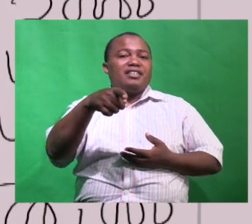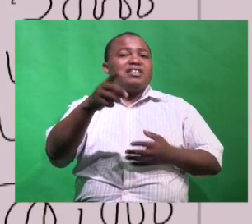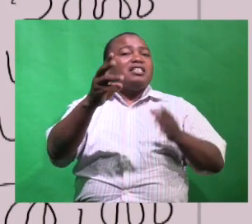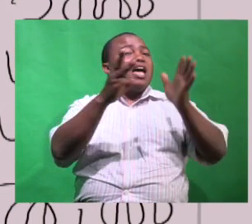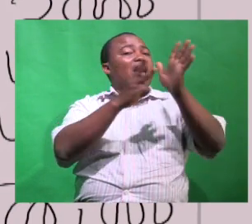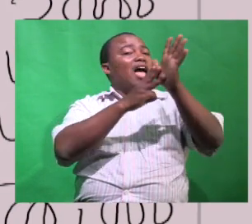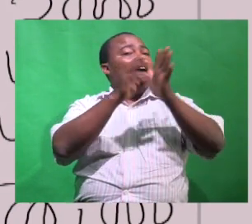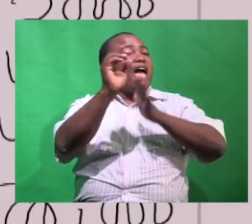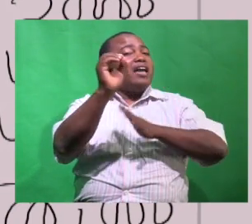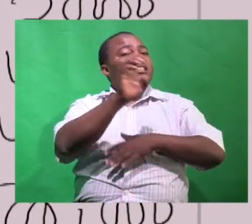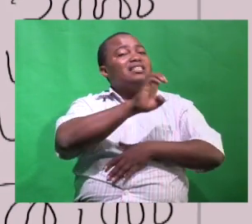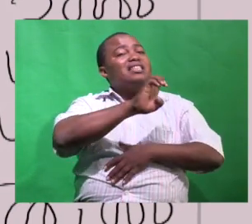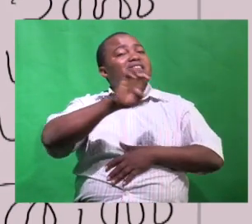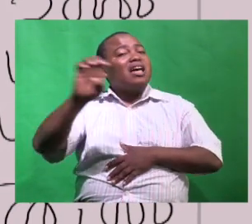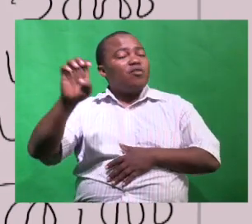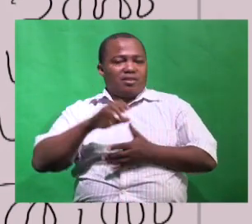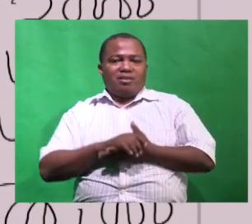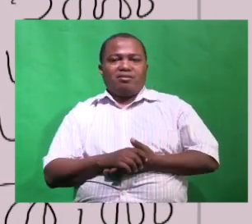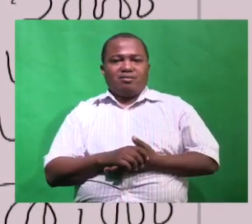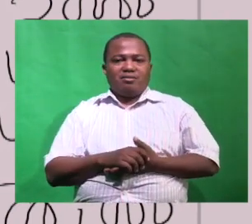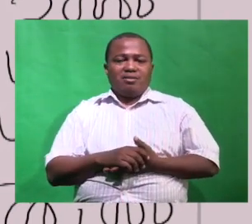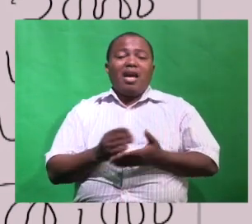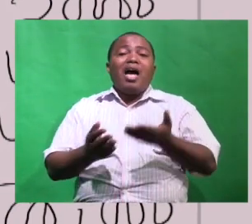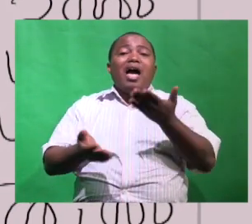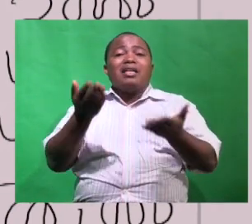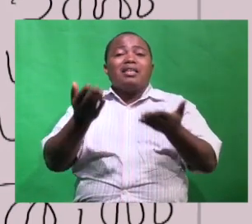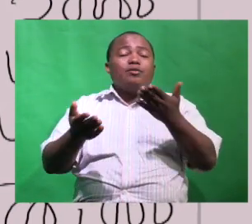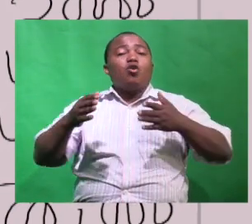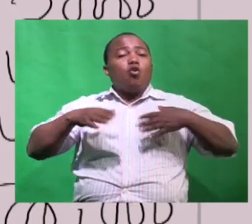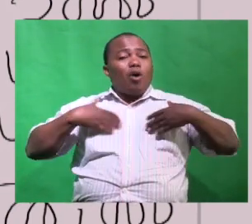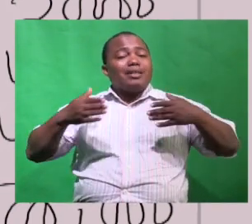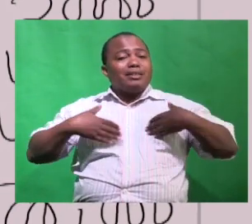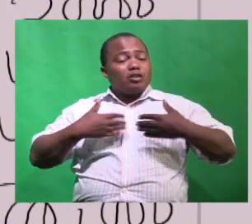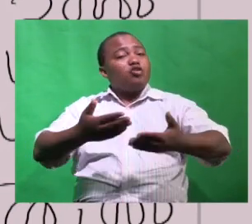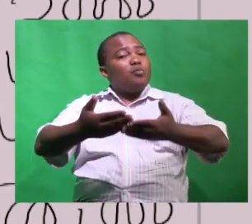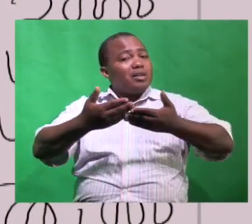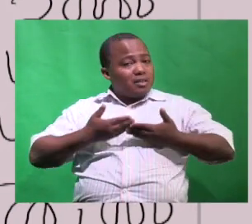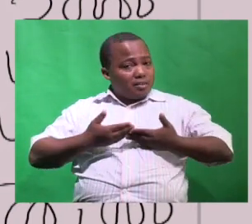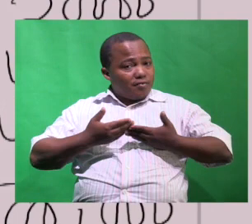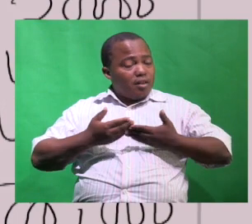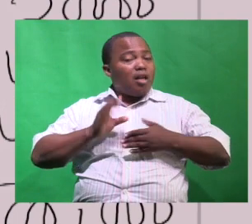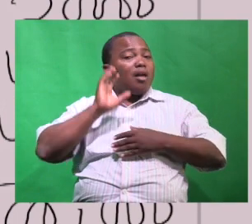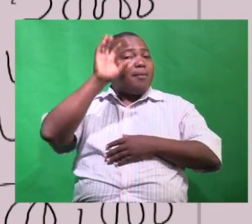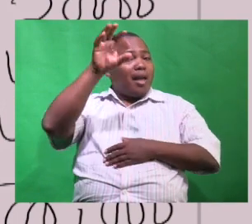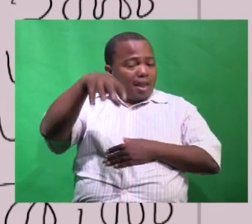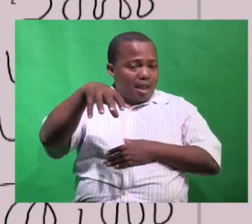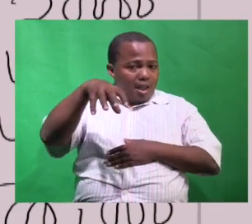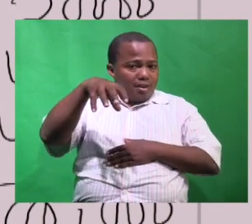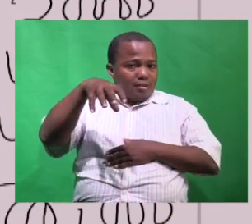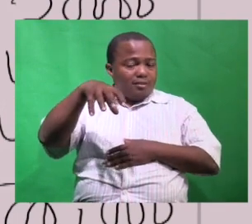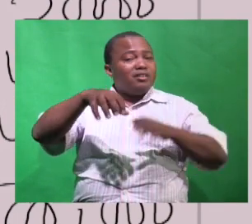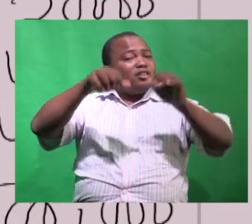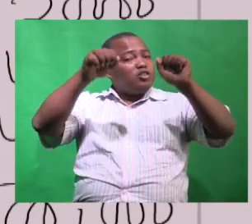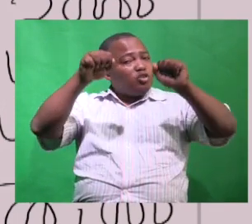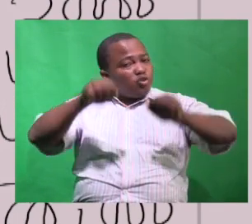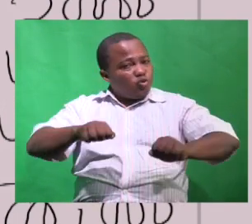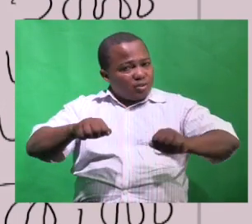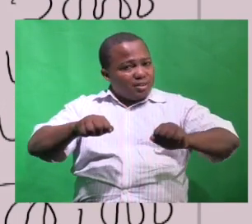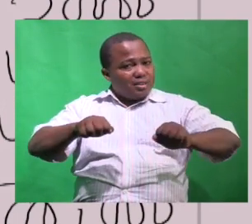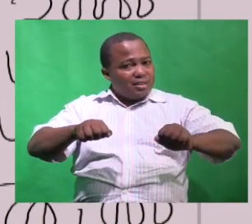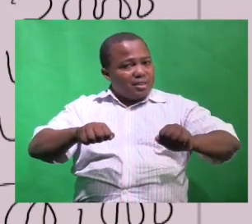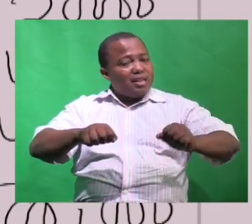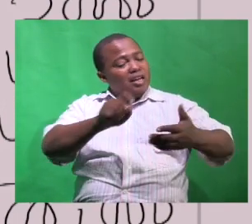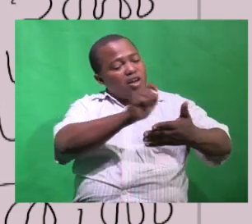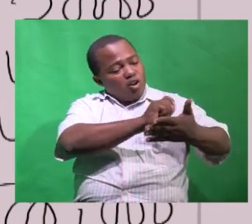80,000. The amount wanted to be received per year should be